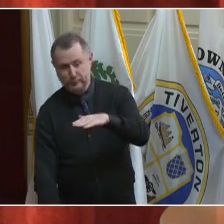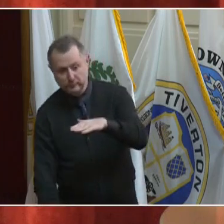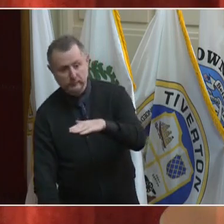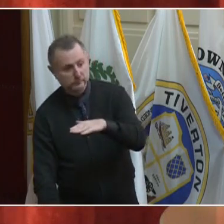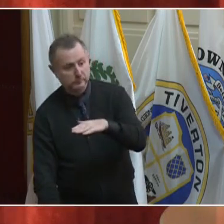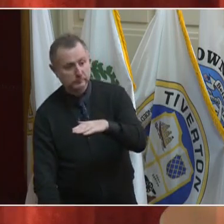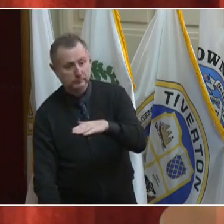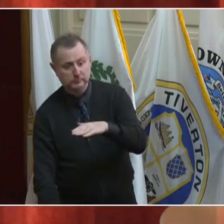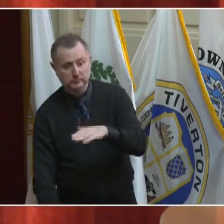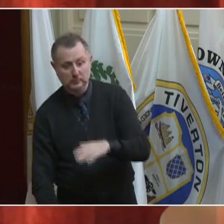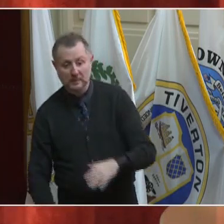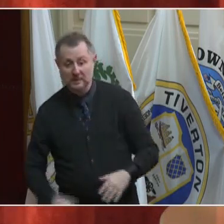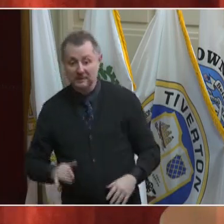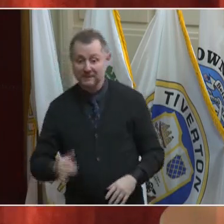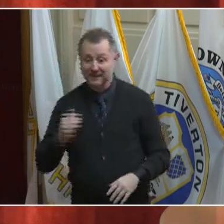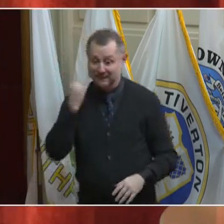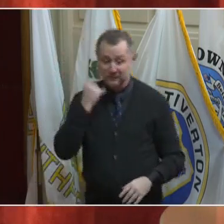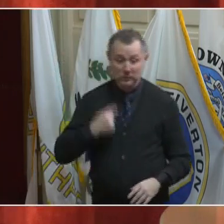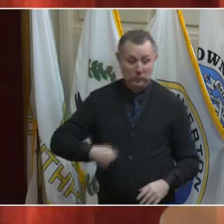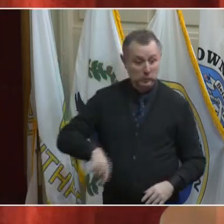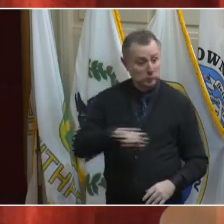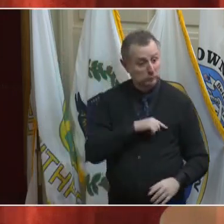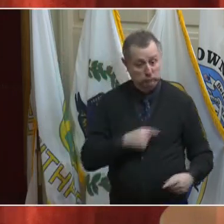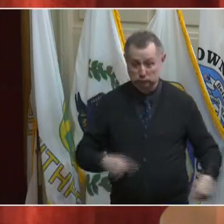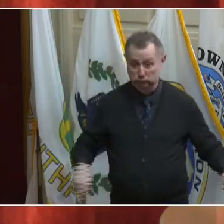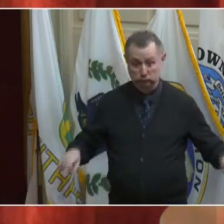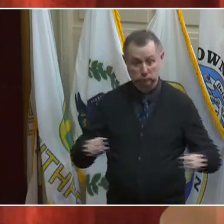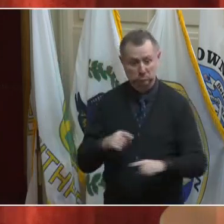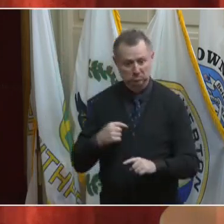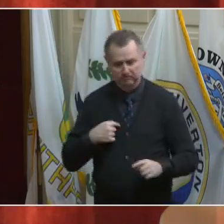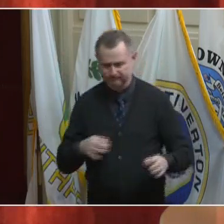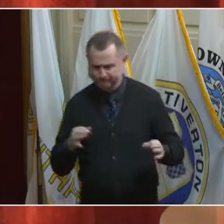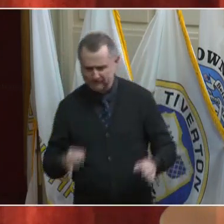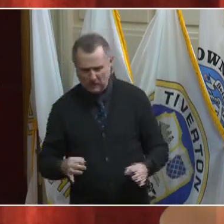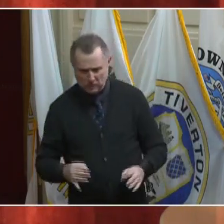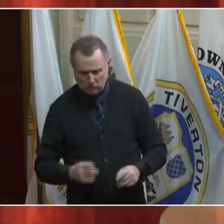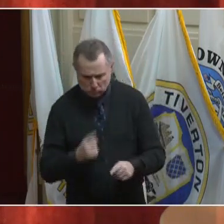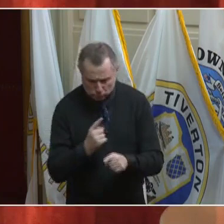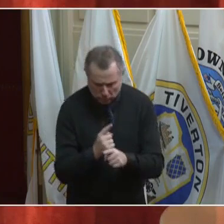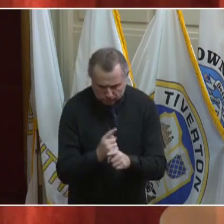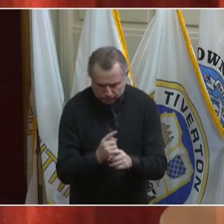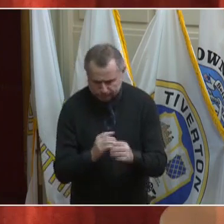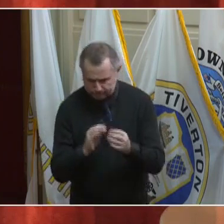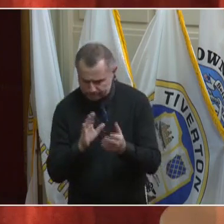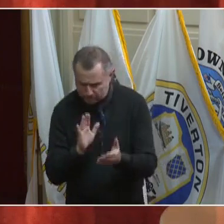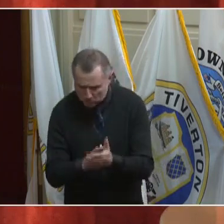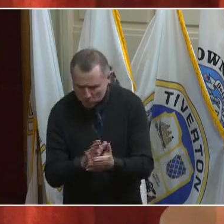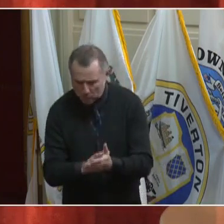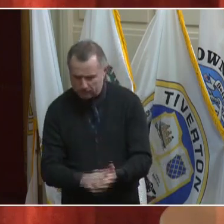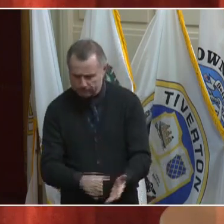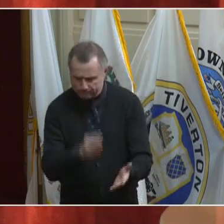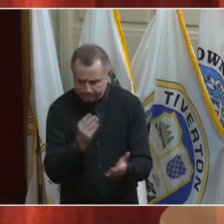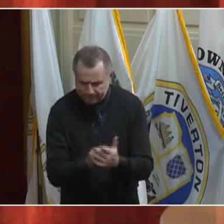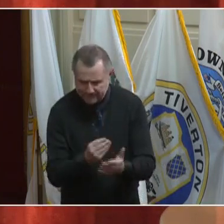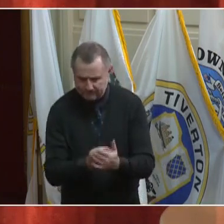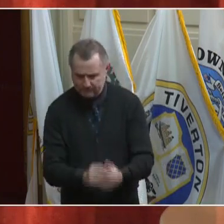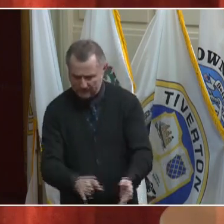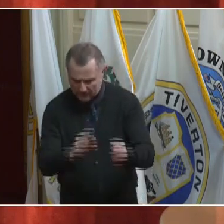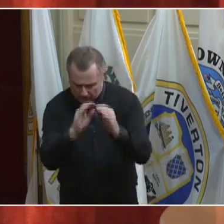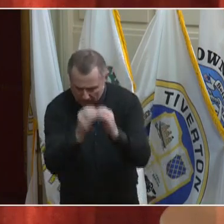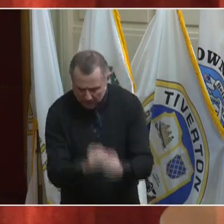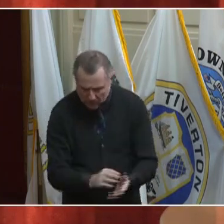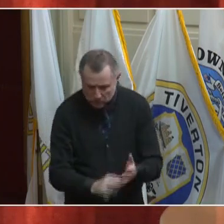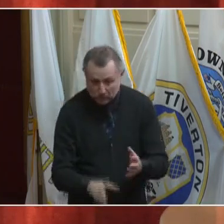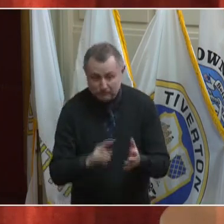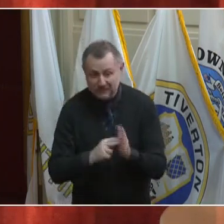If we as a state decide to revert to the regular school funding formula, this will result in a loss of